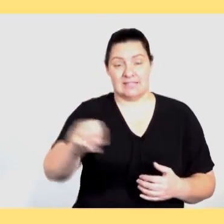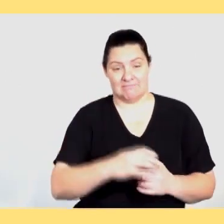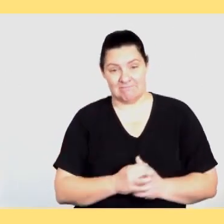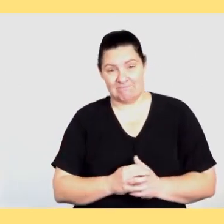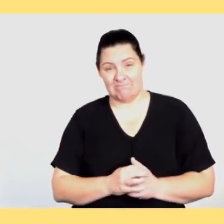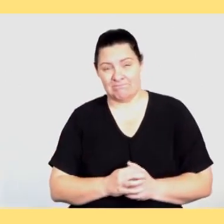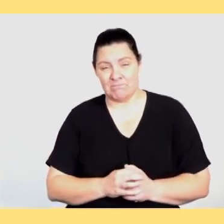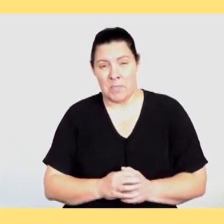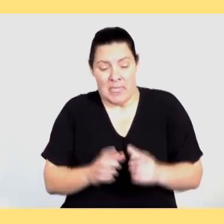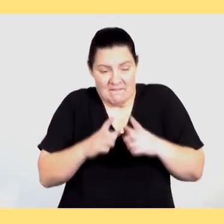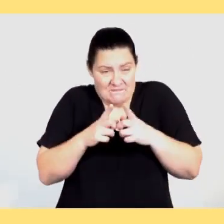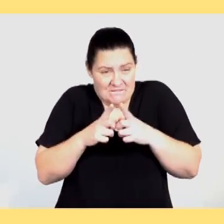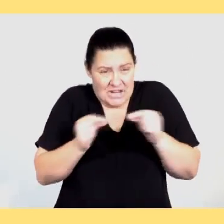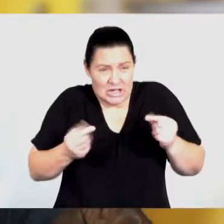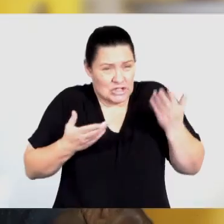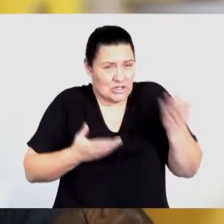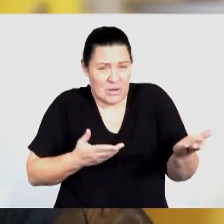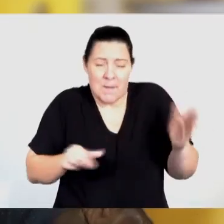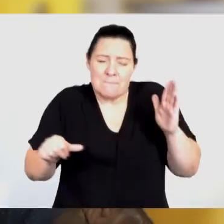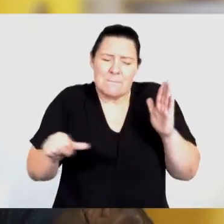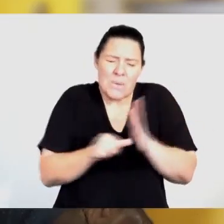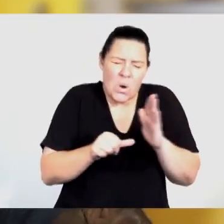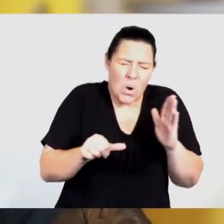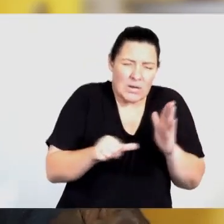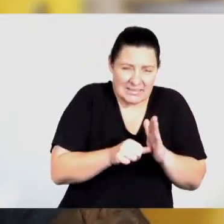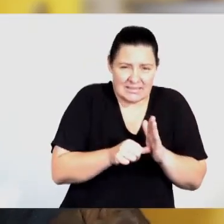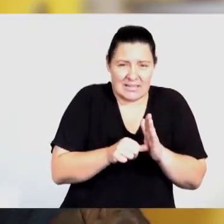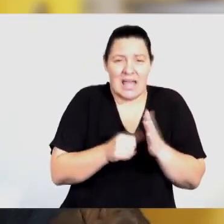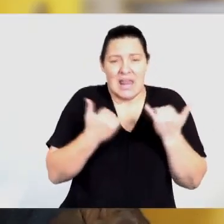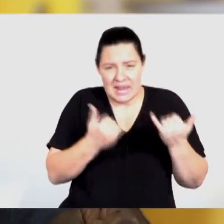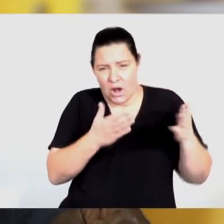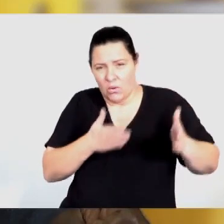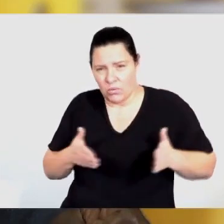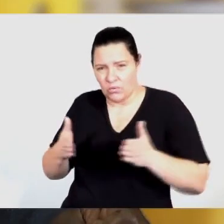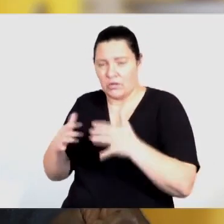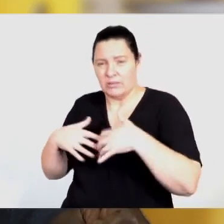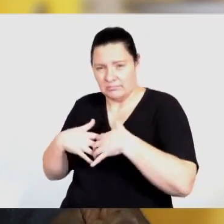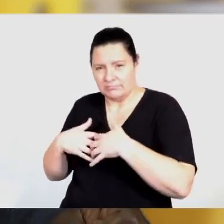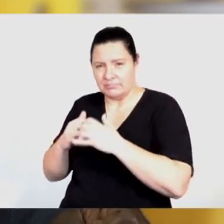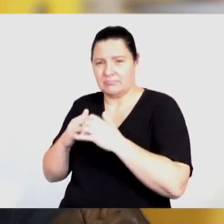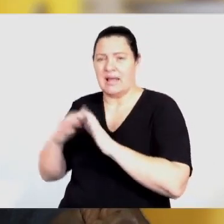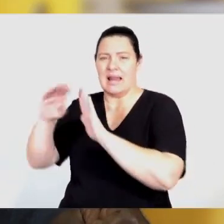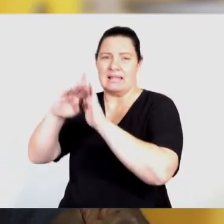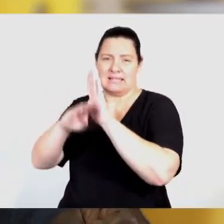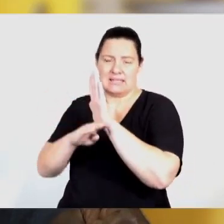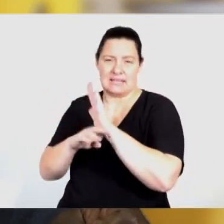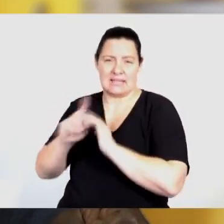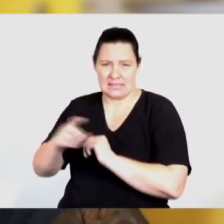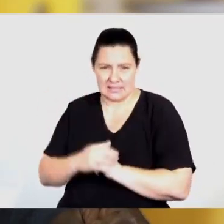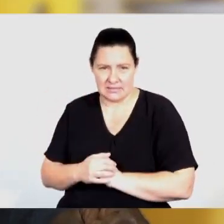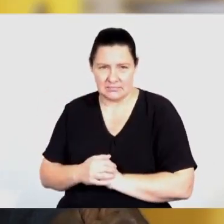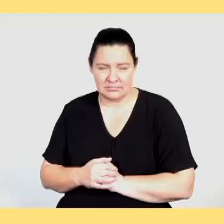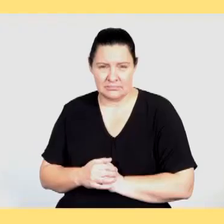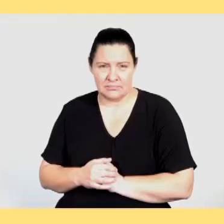32,380. Once you have done this, it is very important that you also go and complete your debtors list.